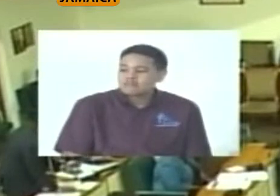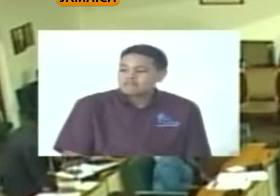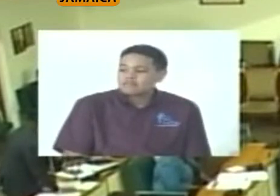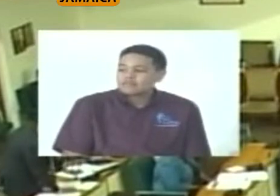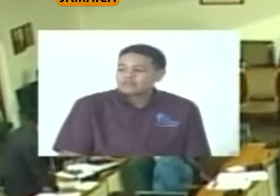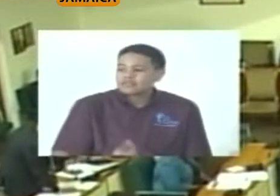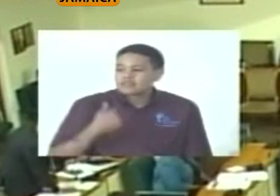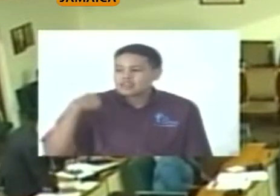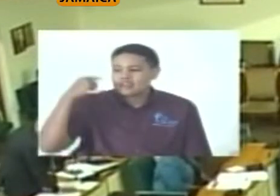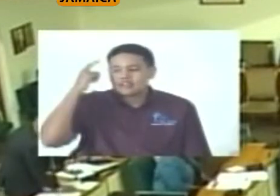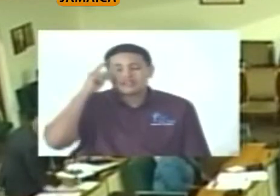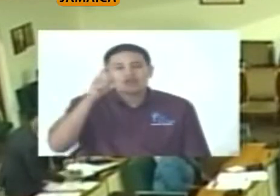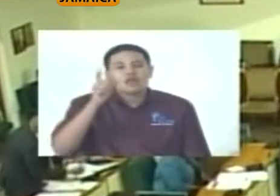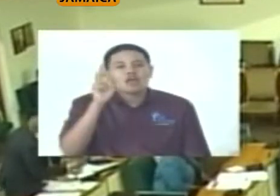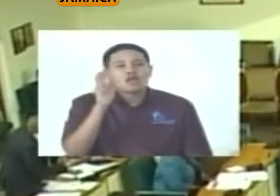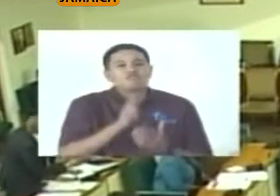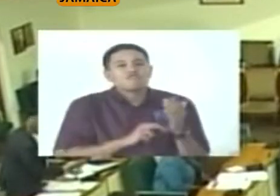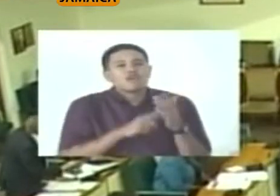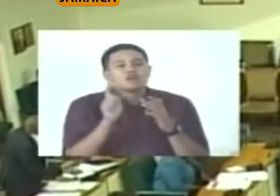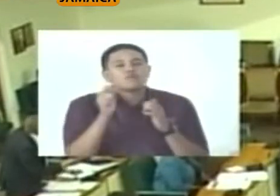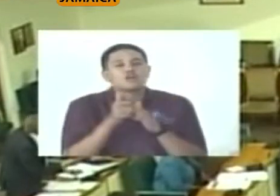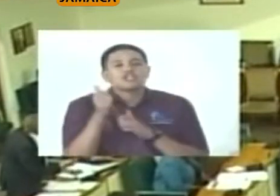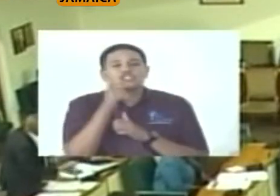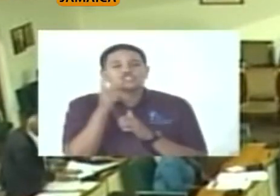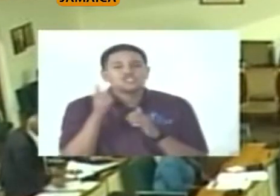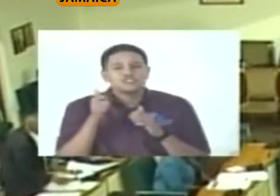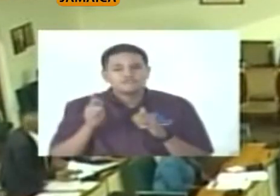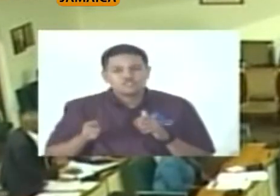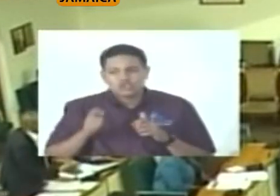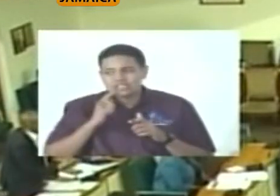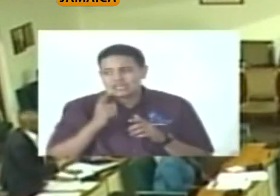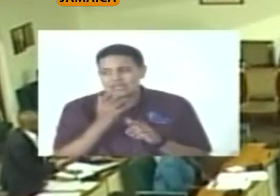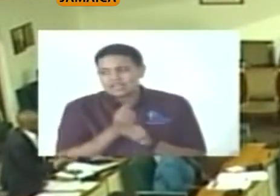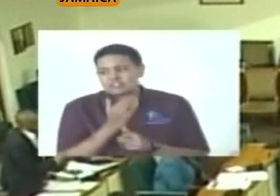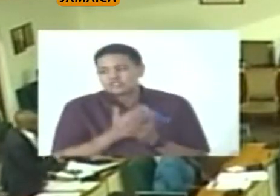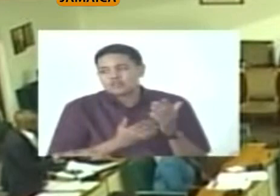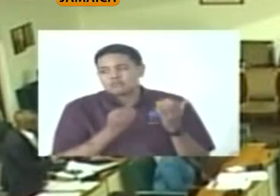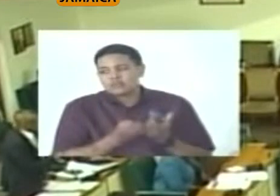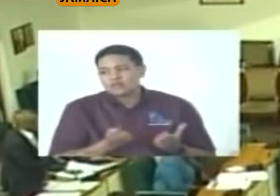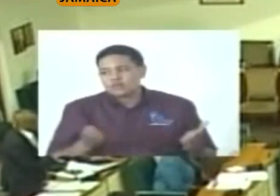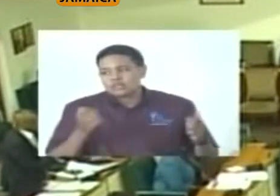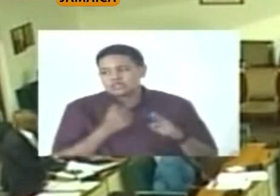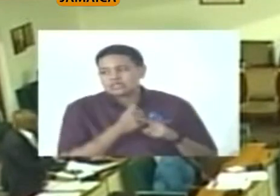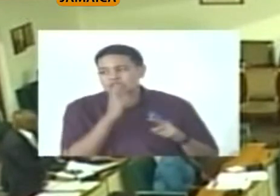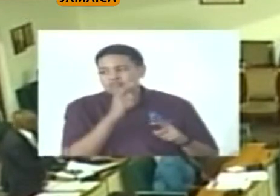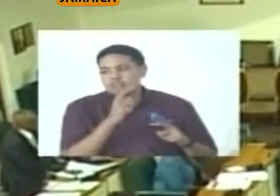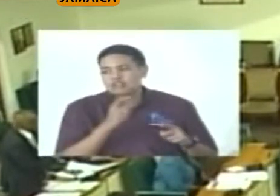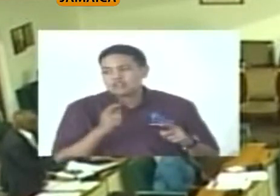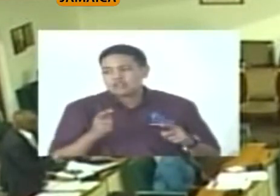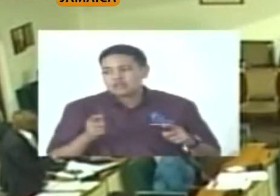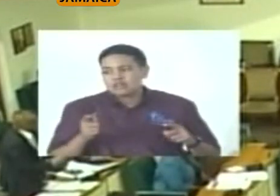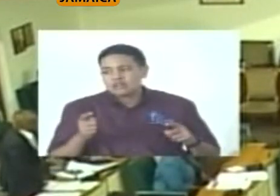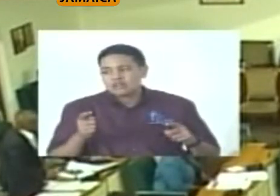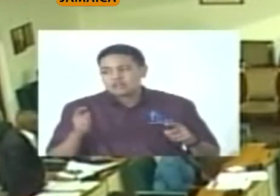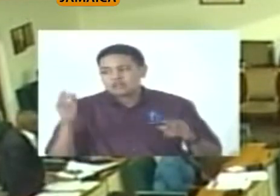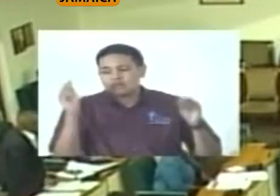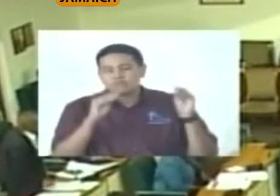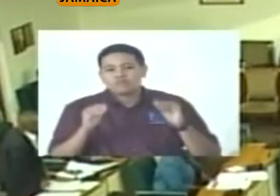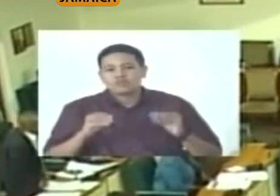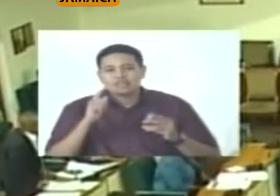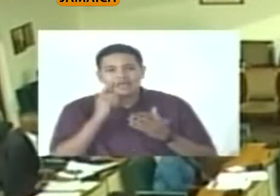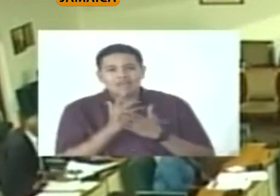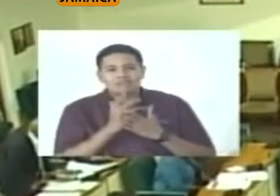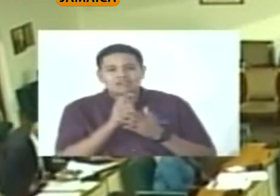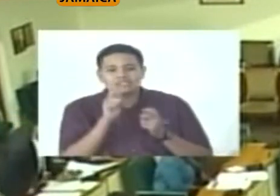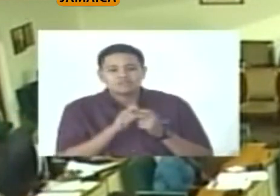I read where the Chief Justice was explaining that they were getting some equipment that collates the evidence and puts it in a particular